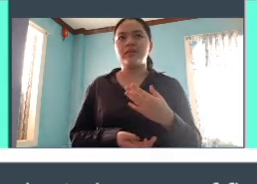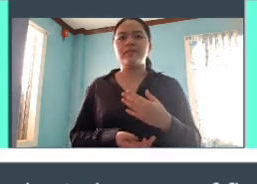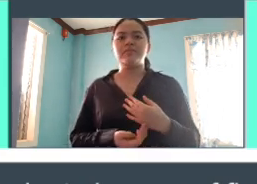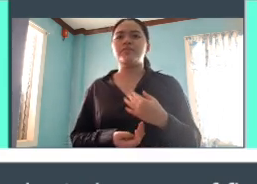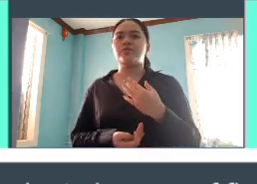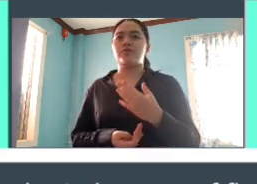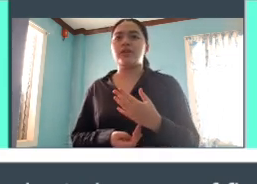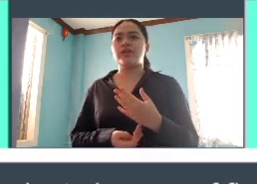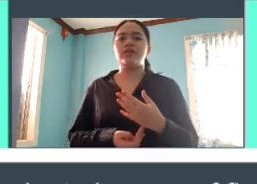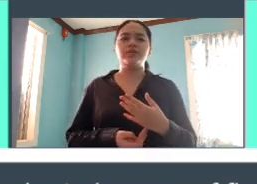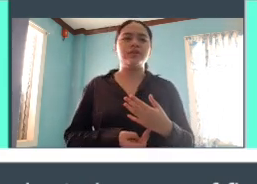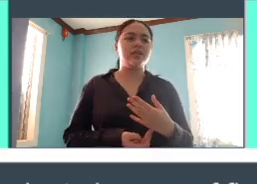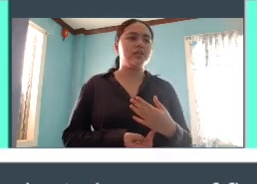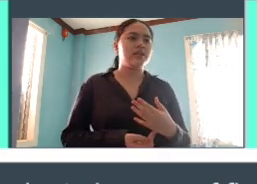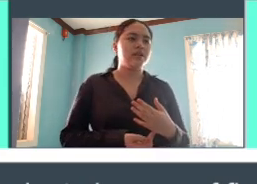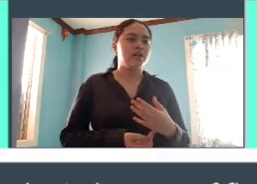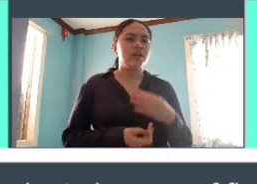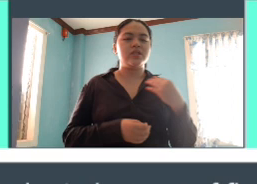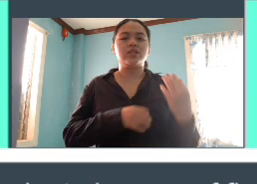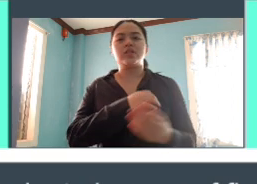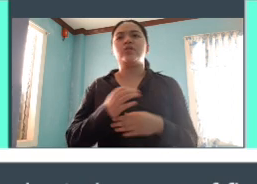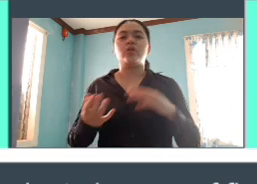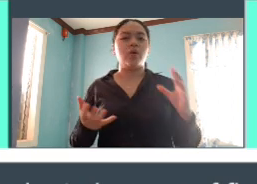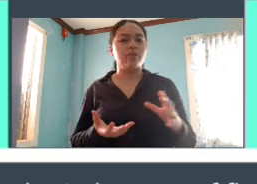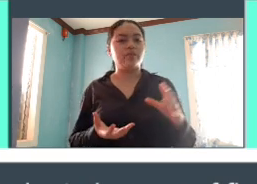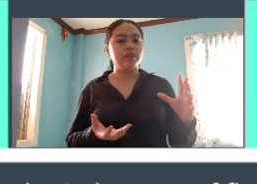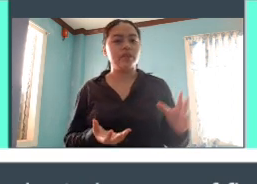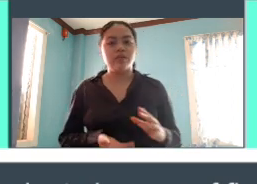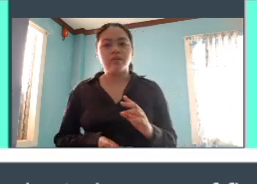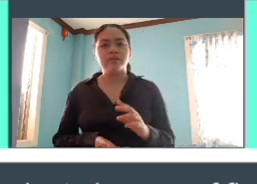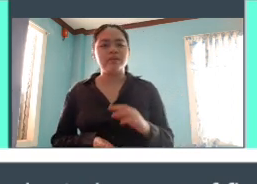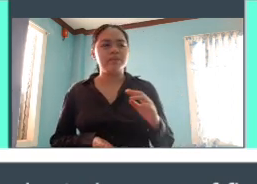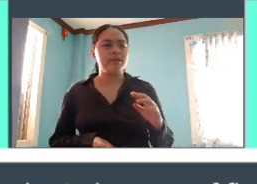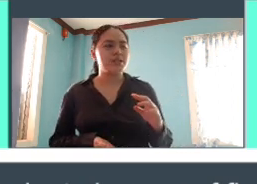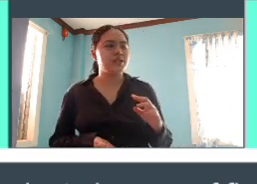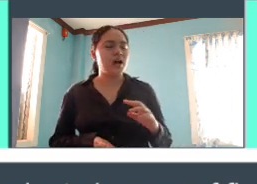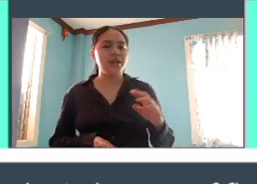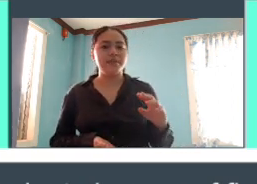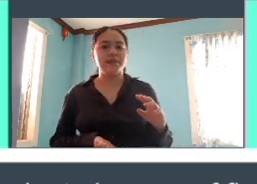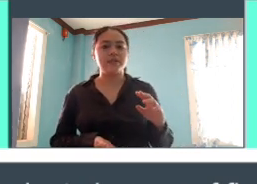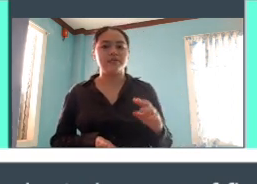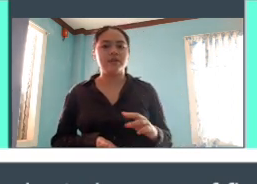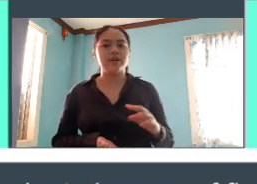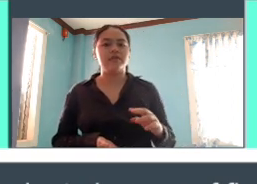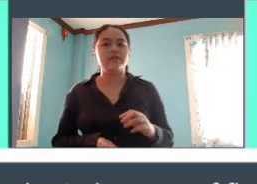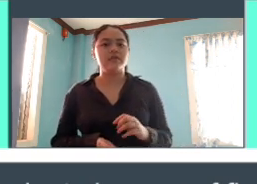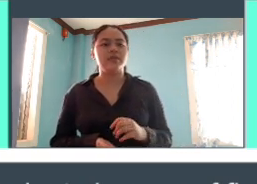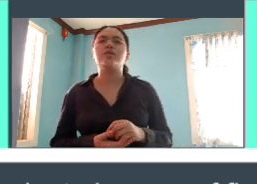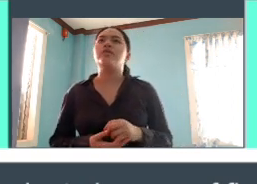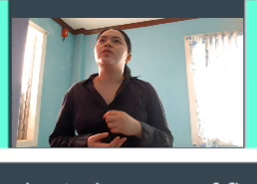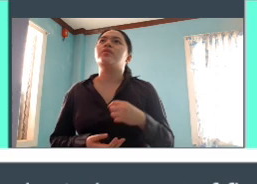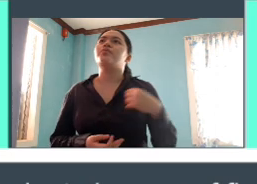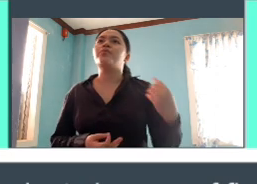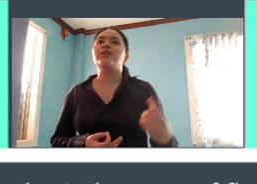but some trees uses its cone, or sometimes other plants rely